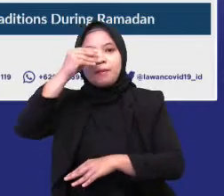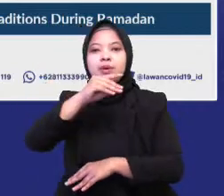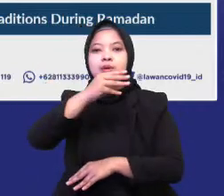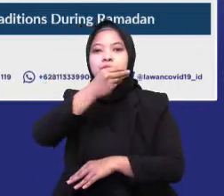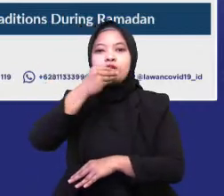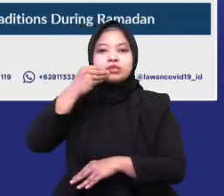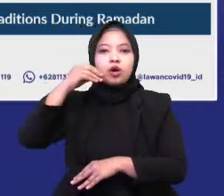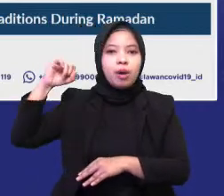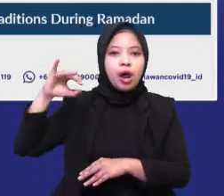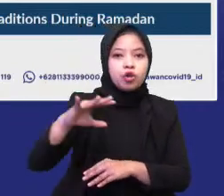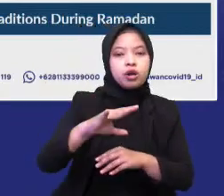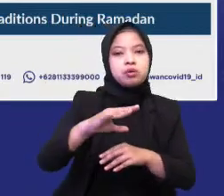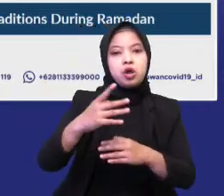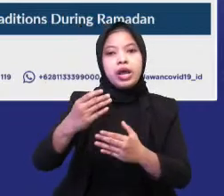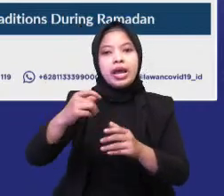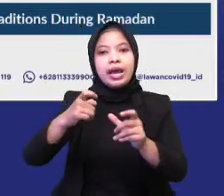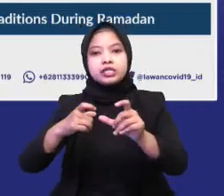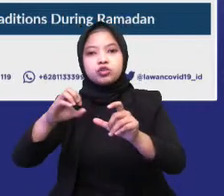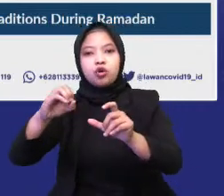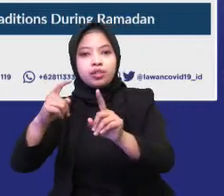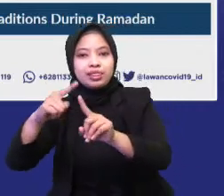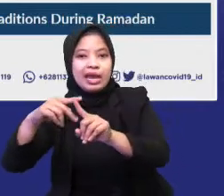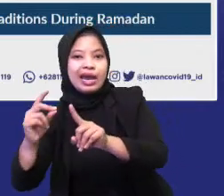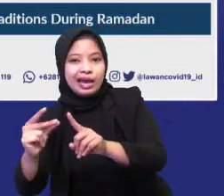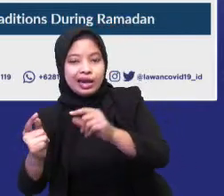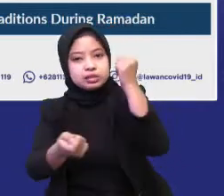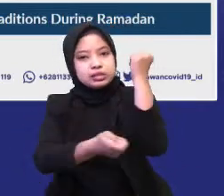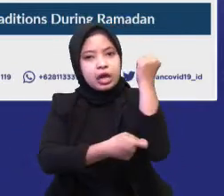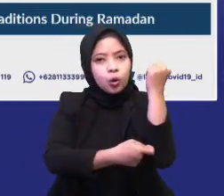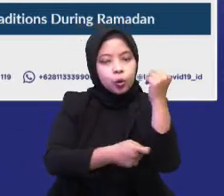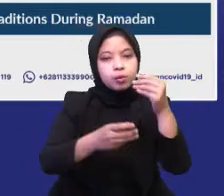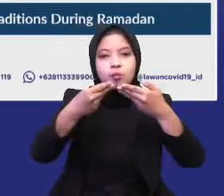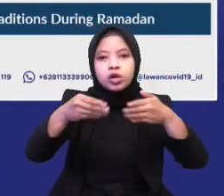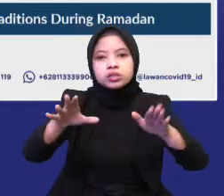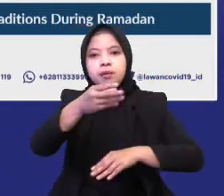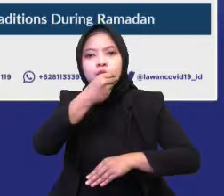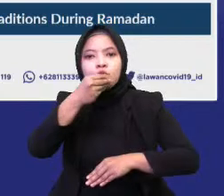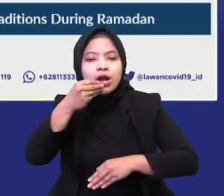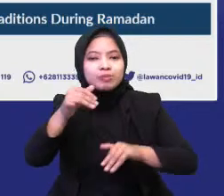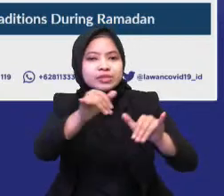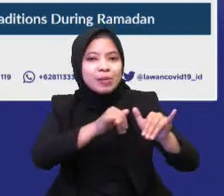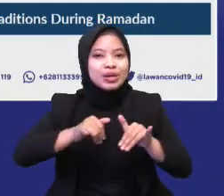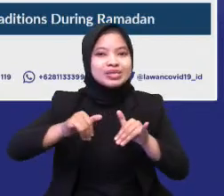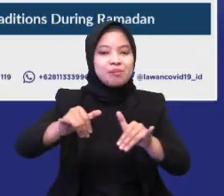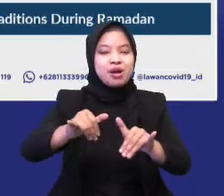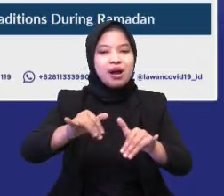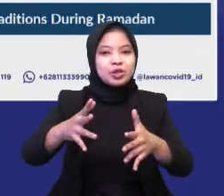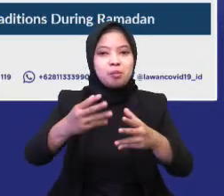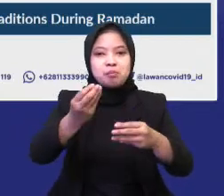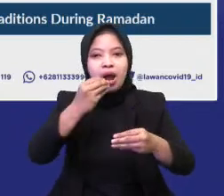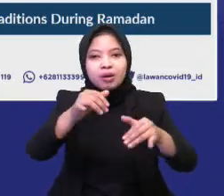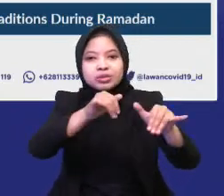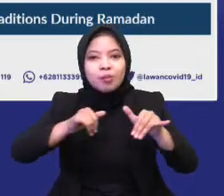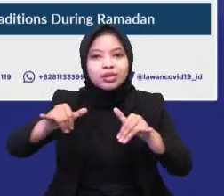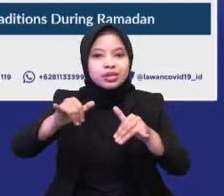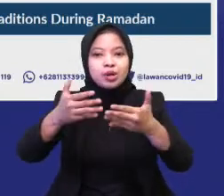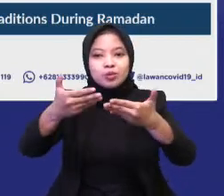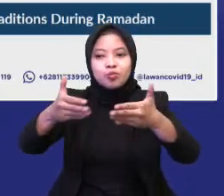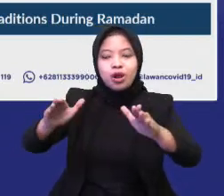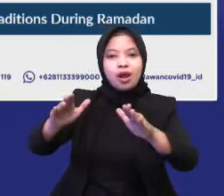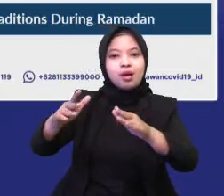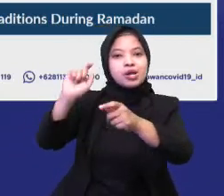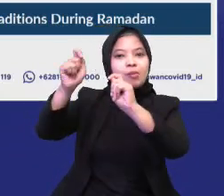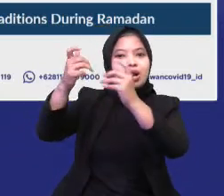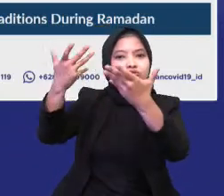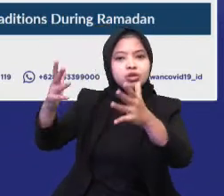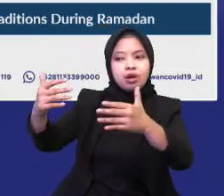as sahur on the road, ngabuburit, buka bersama or collective breakfasting or open house,